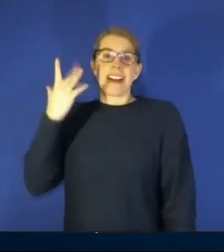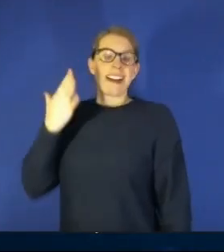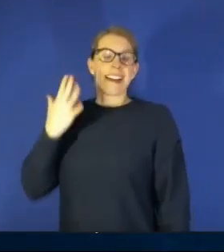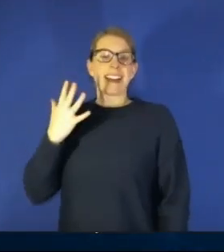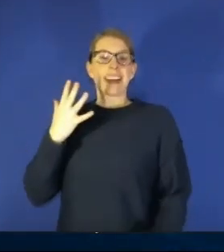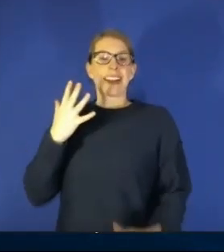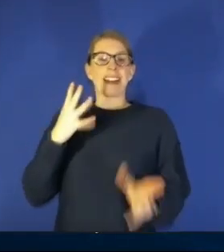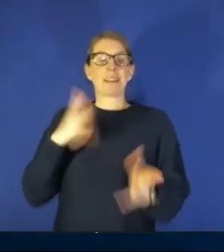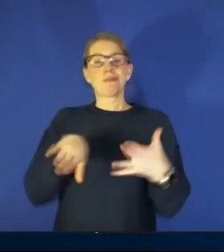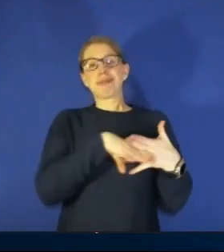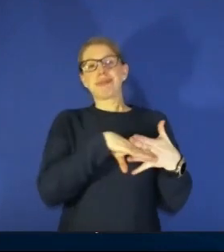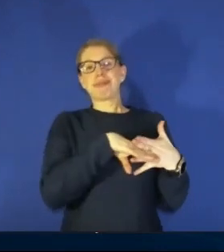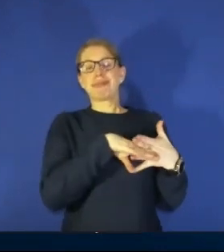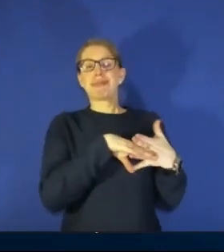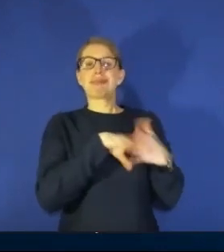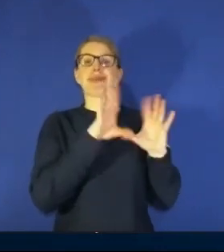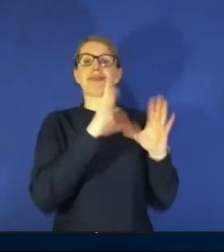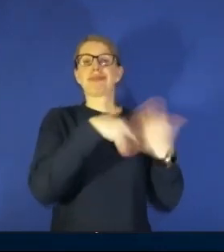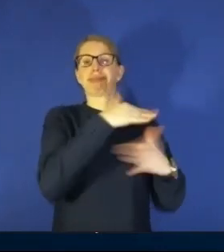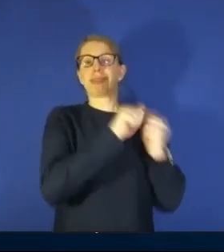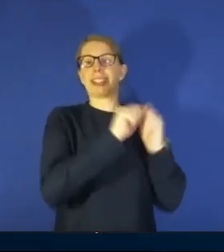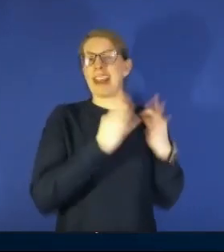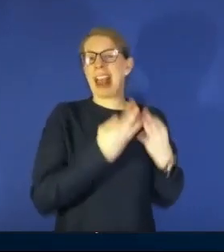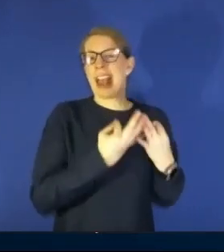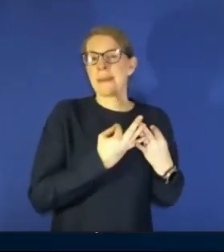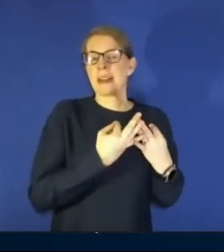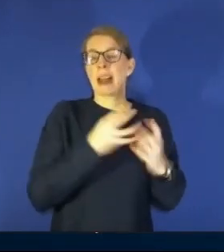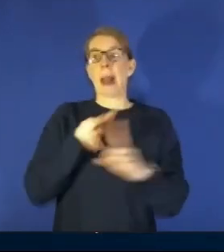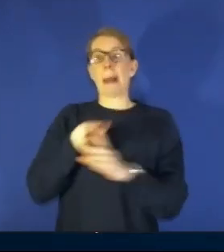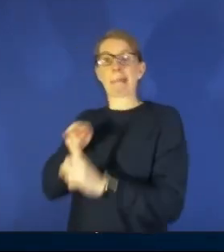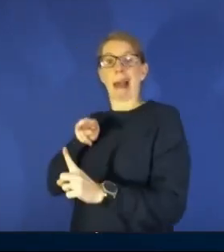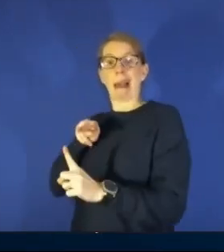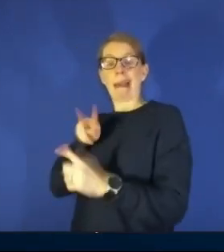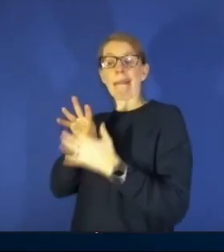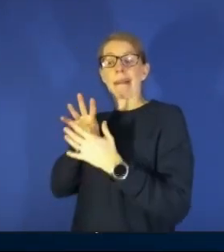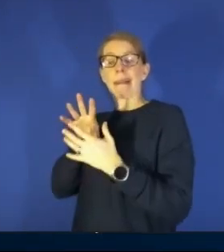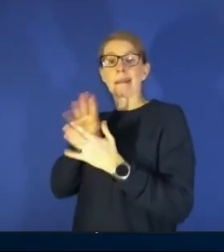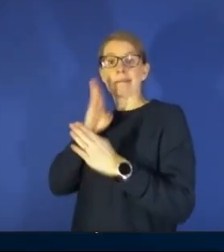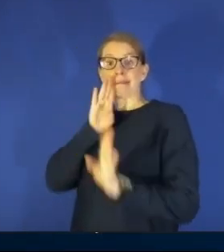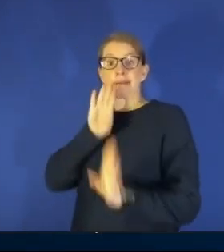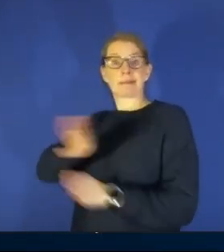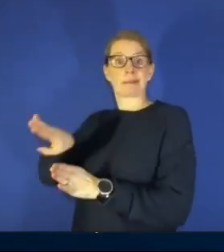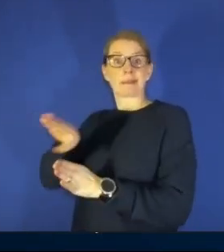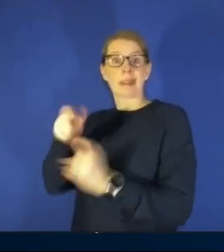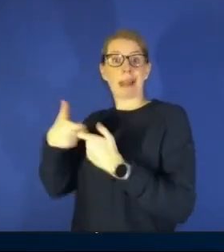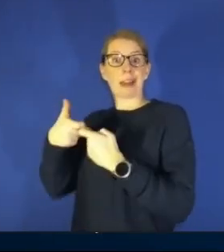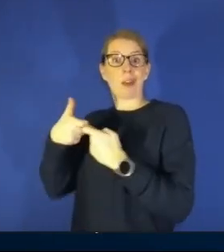our family, unplugging a little bit, how much difference does that make to really